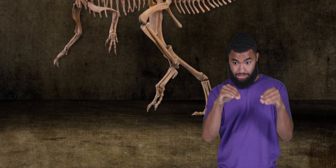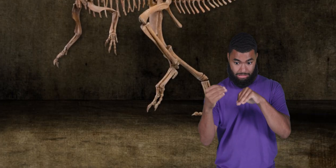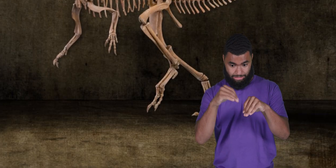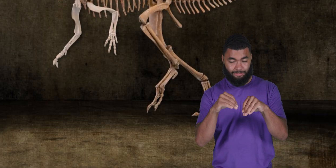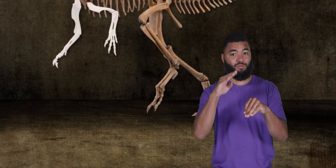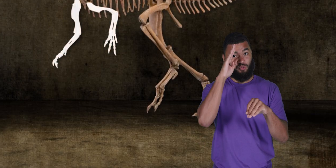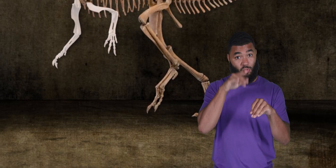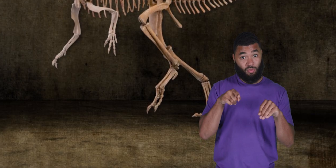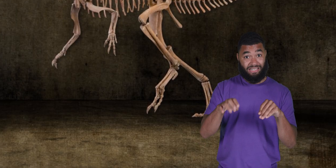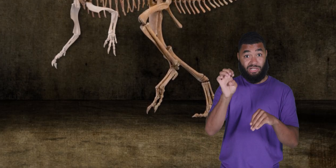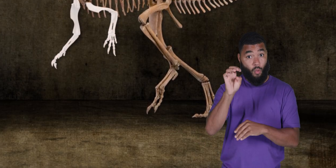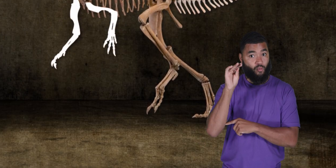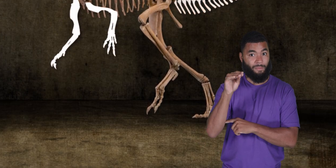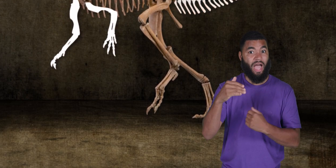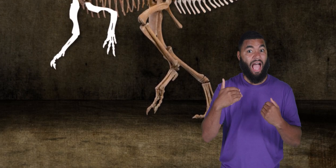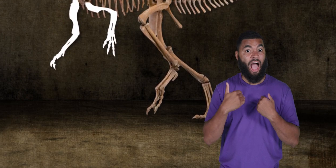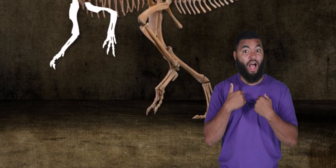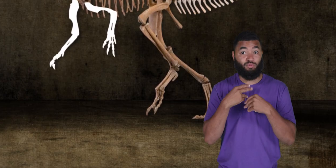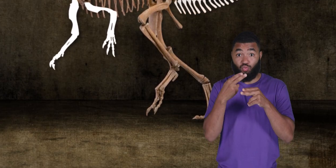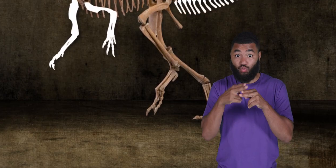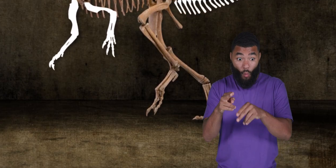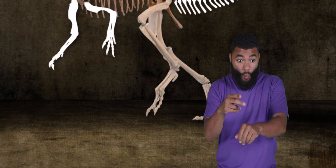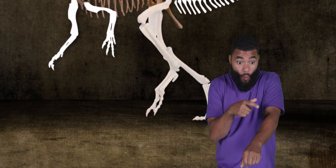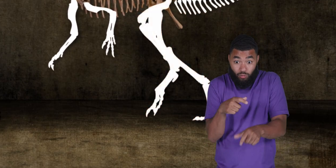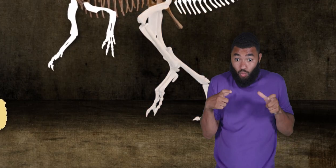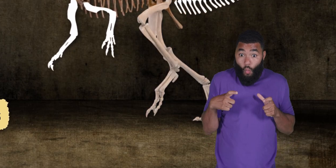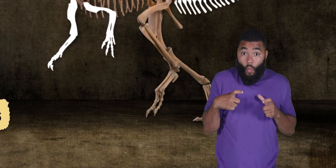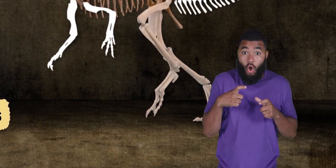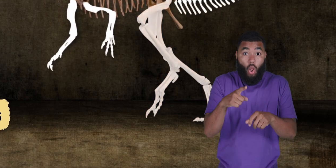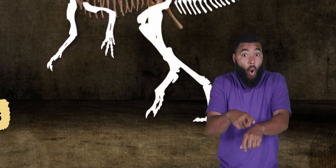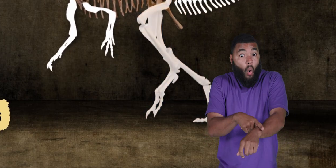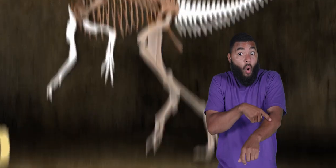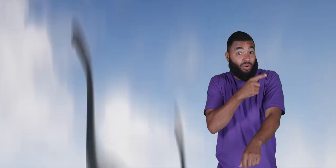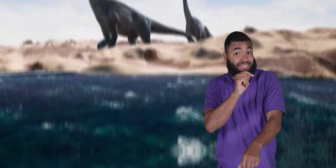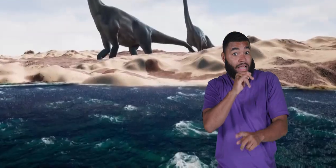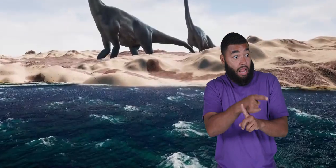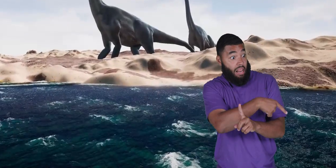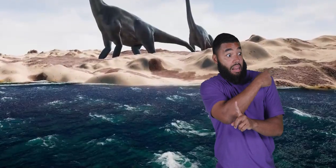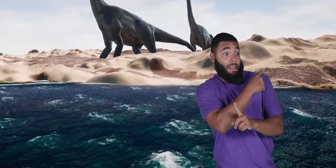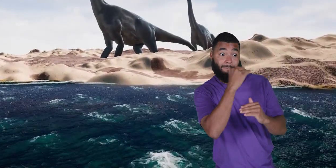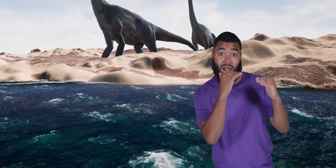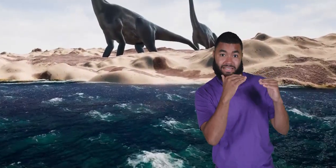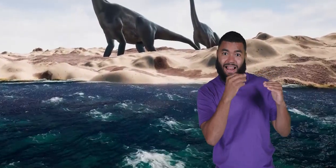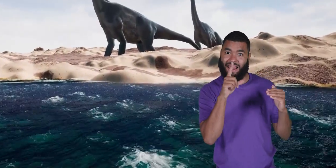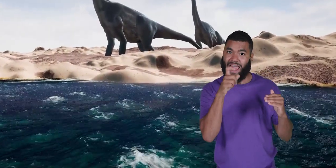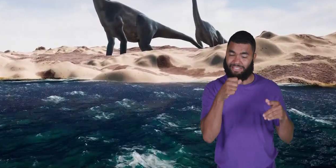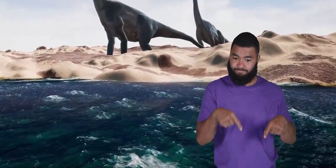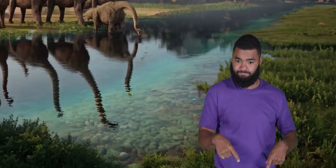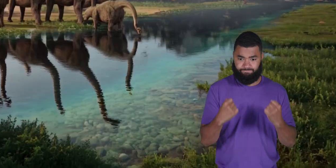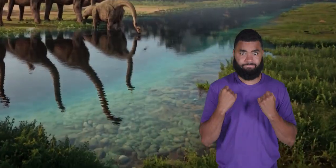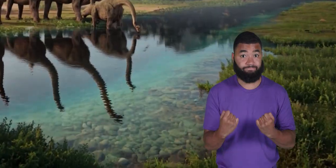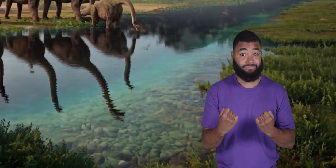know that the dinosaur had short arms, a long tail for balance, and powerful legs. As more dinosaurs are